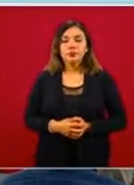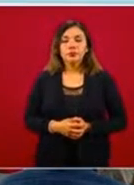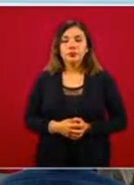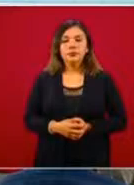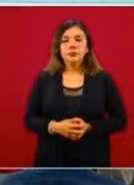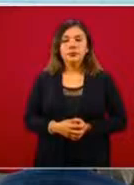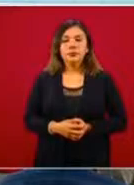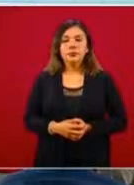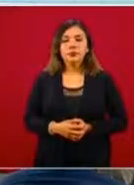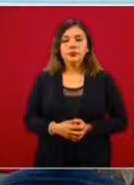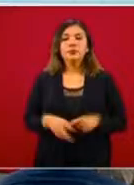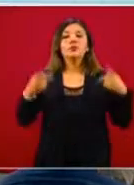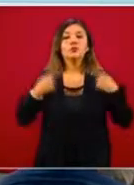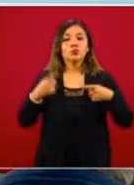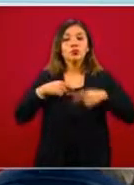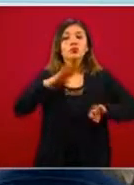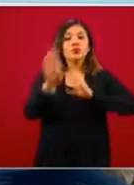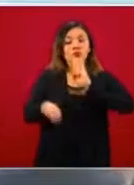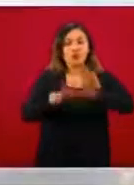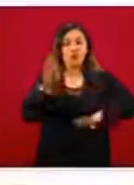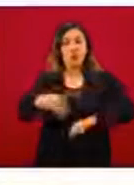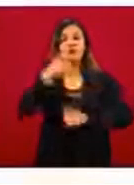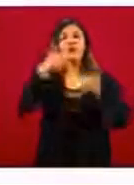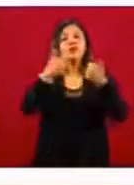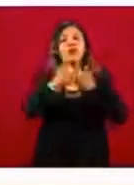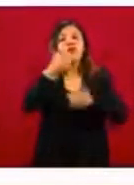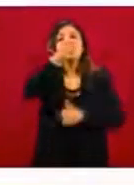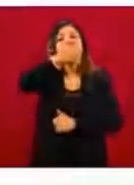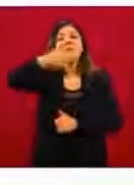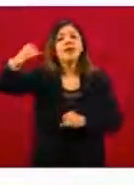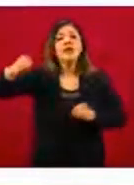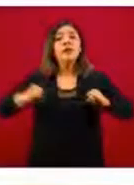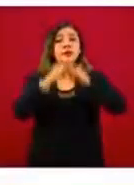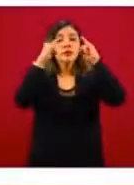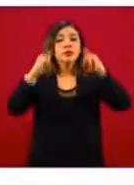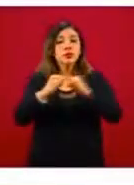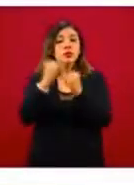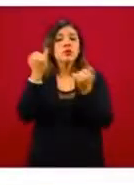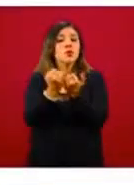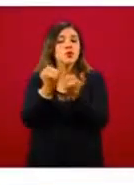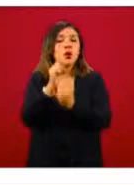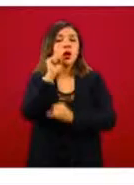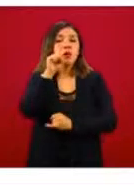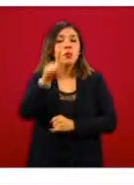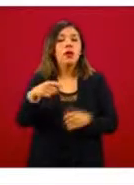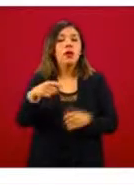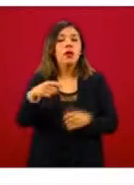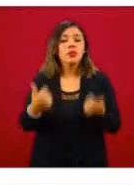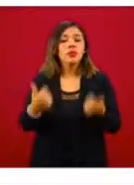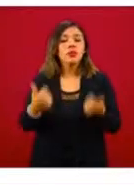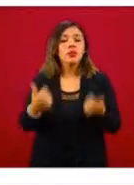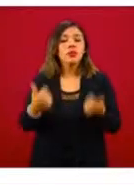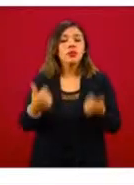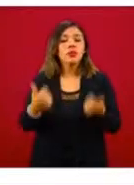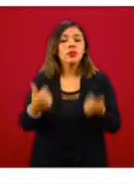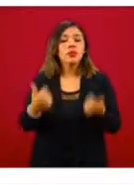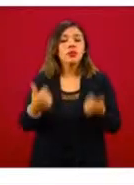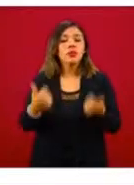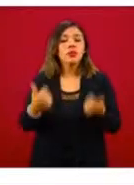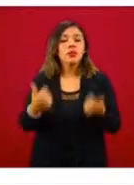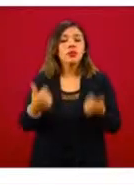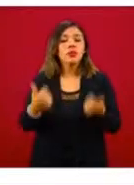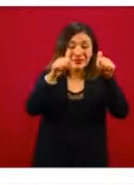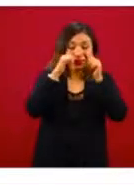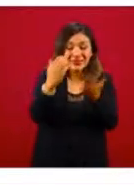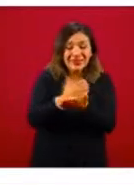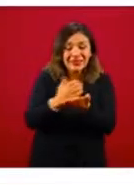Here we also have deaths by institution. This represents the institution, the hospital where they